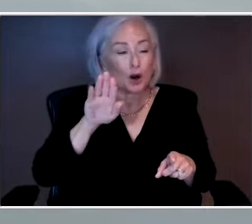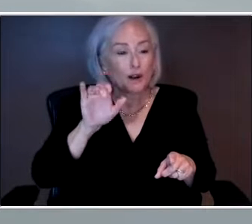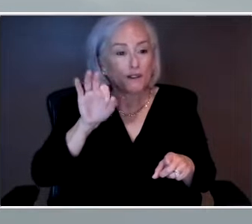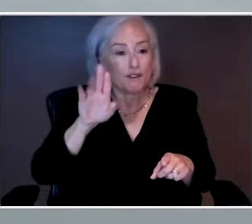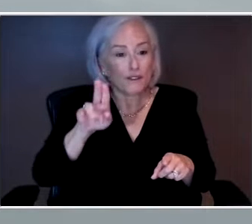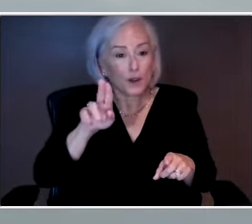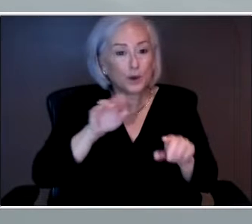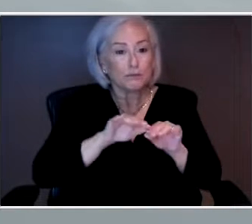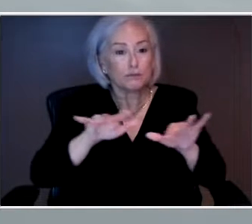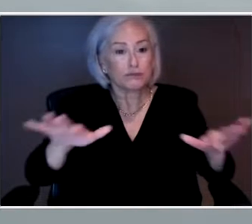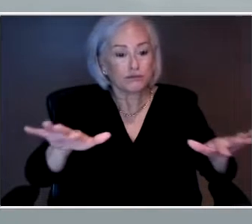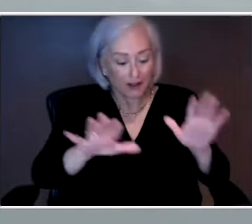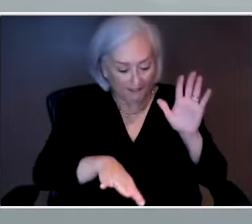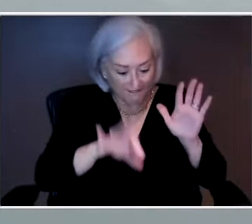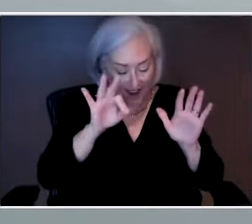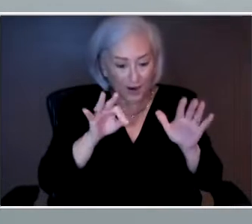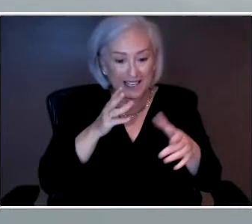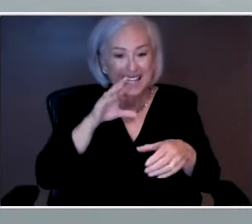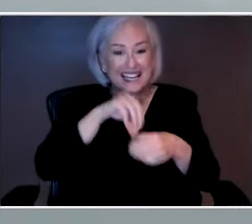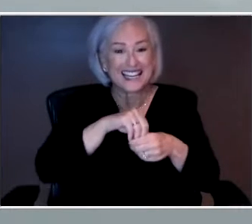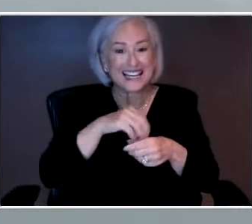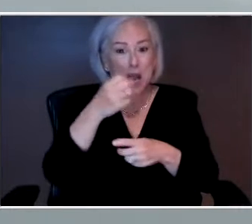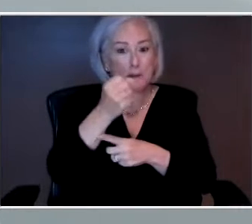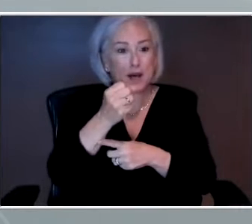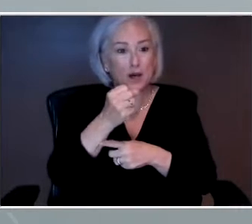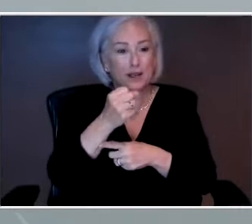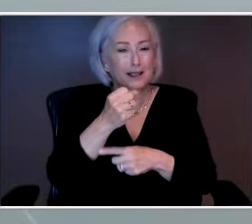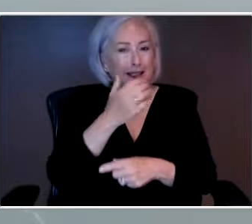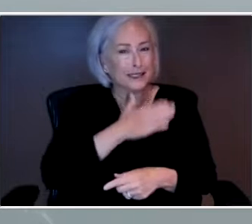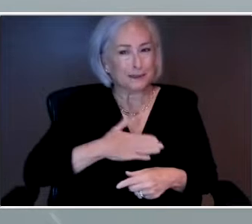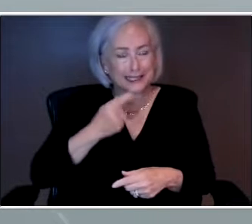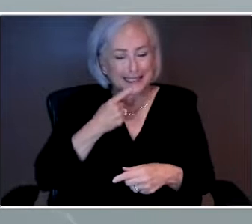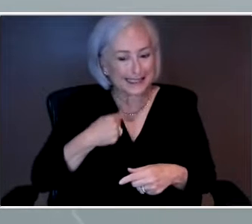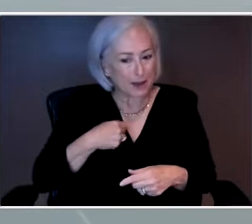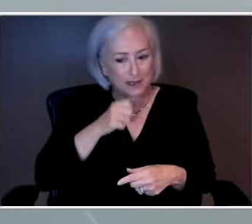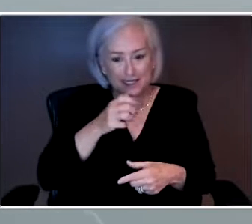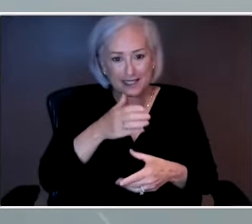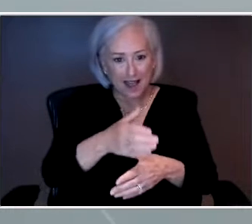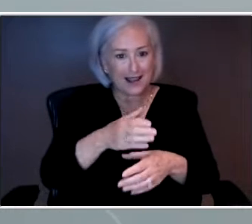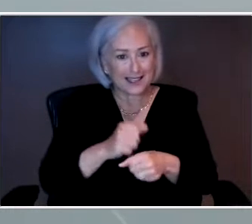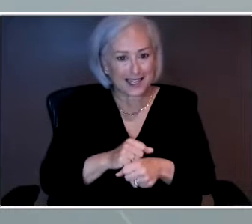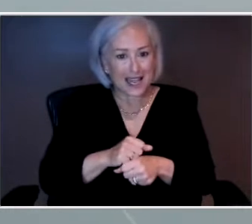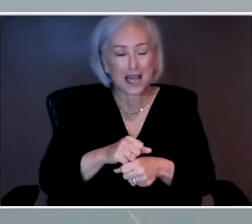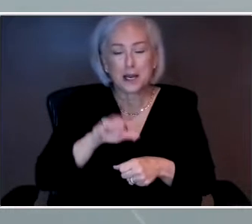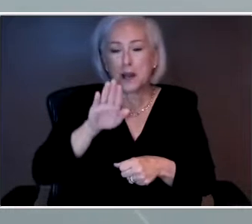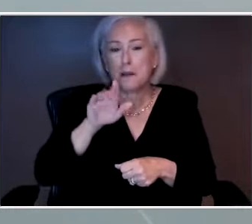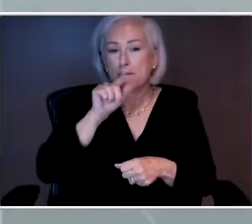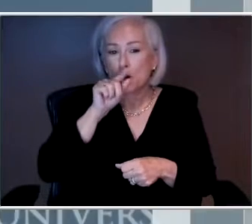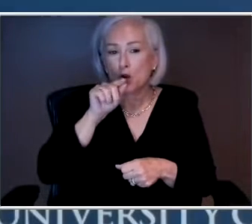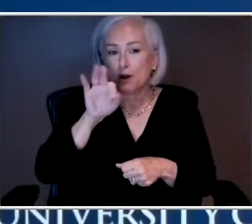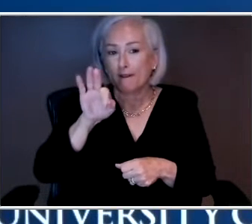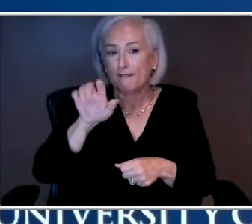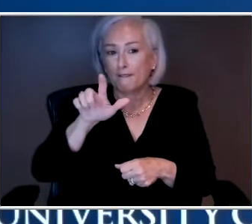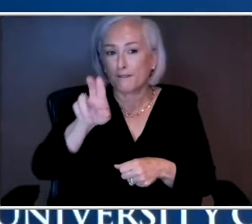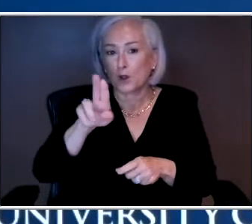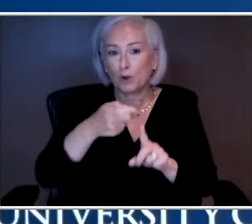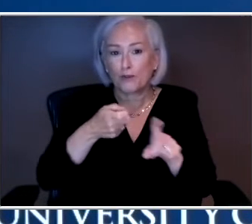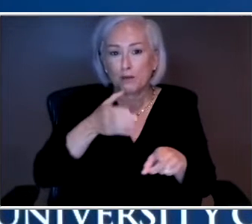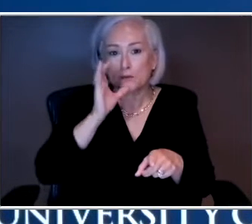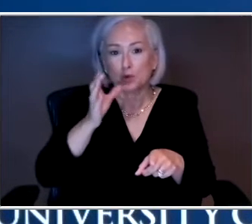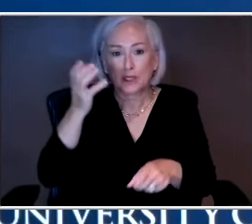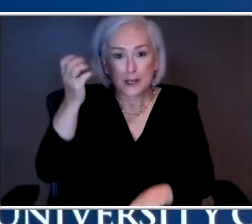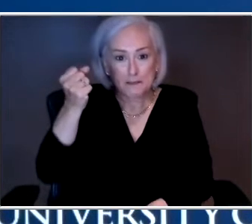milk. So please put our minds to ease. We're not going to catch bird flu from drinking milk, correct? Correct. So I think there is a large